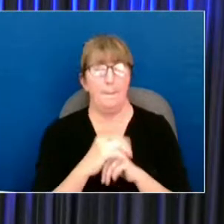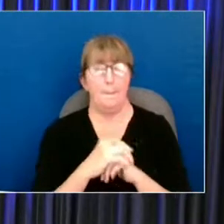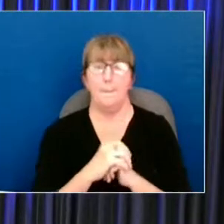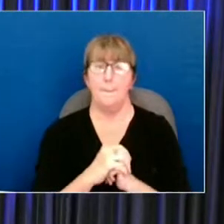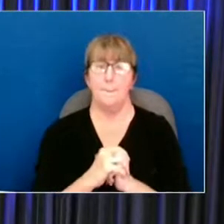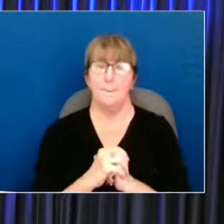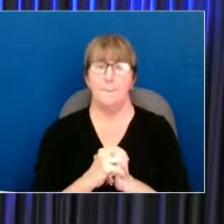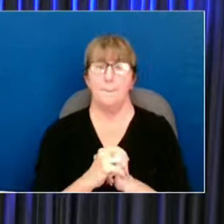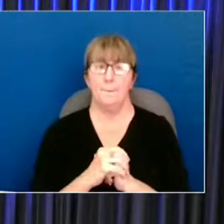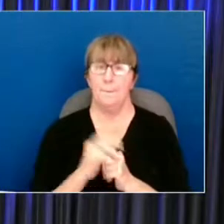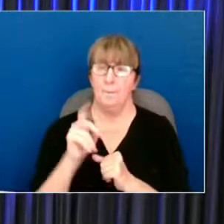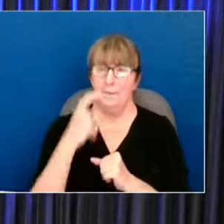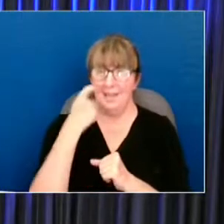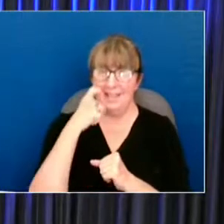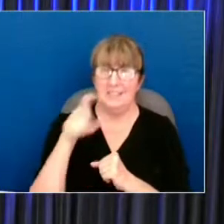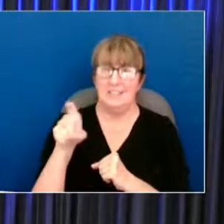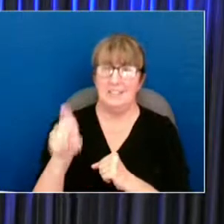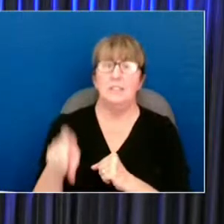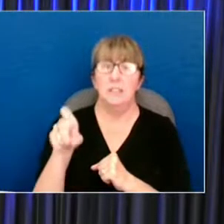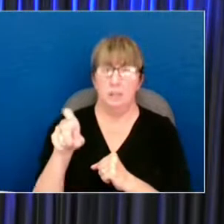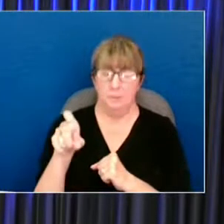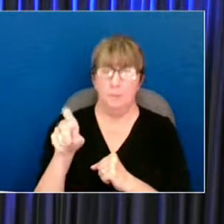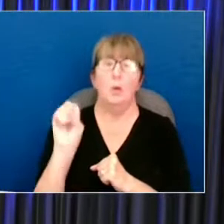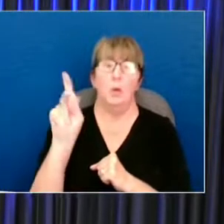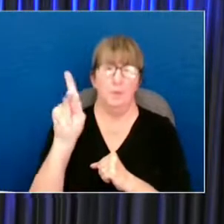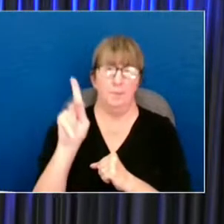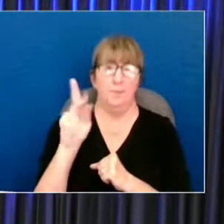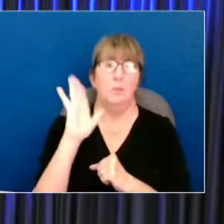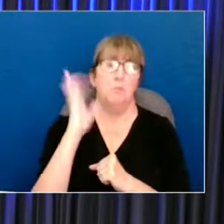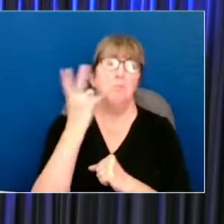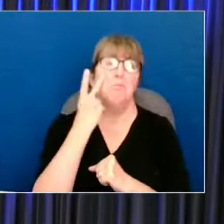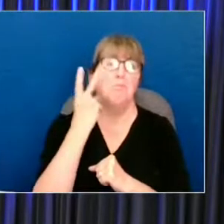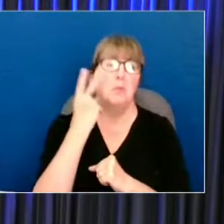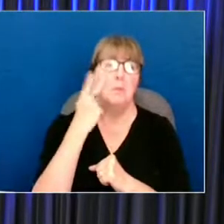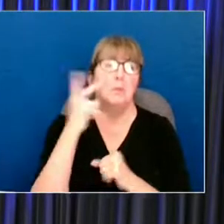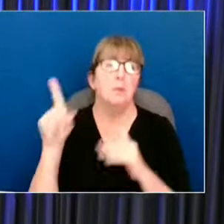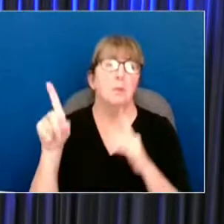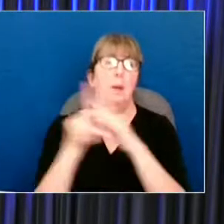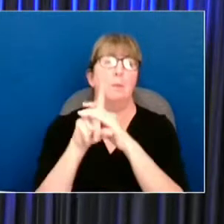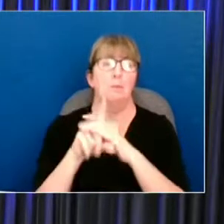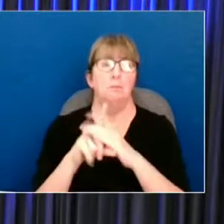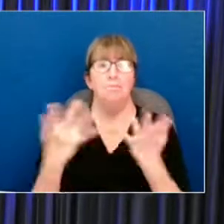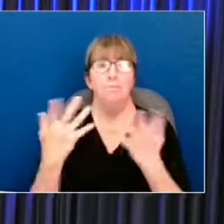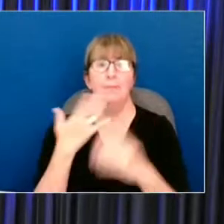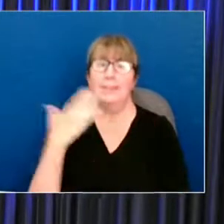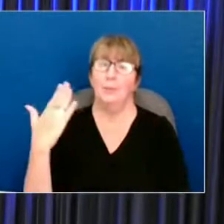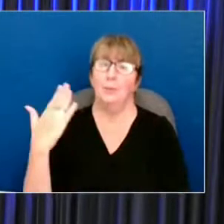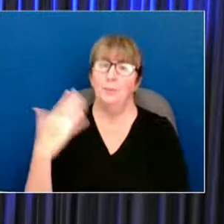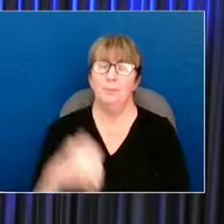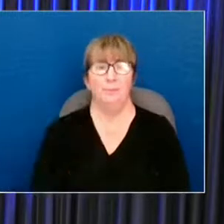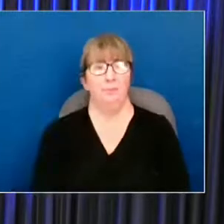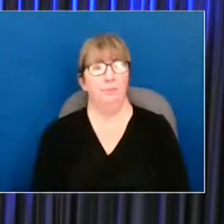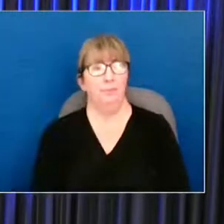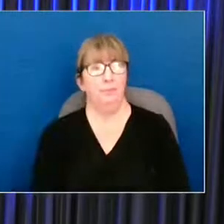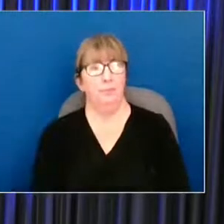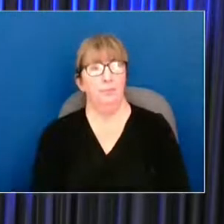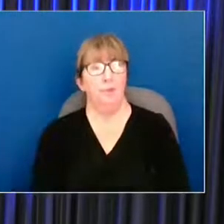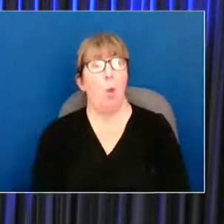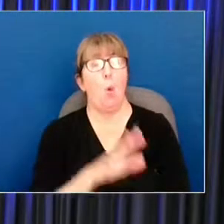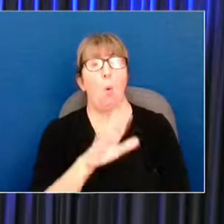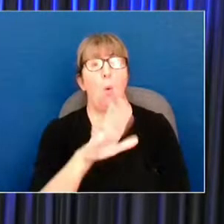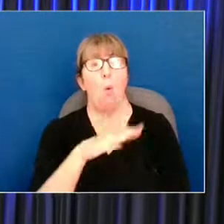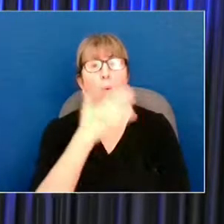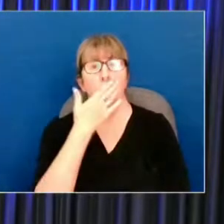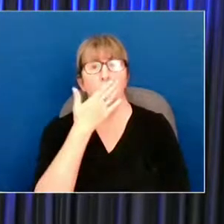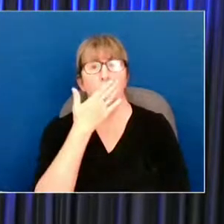Okay, I just clicked on it. So okay, I'll see what pops up. Thank you. Yes. You know what? I just realized